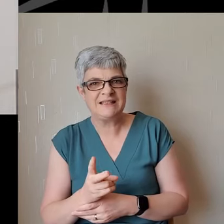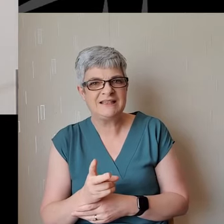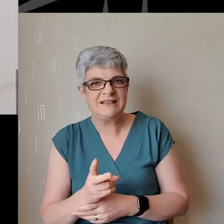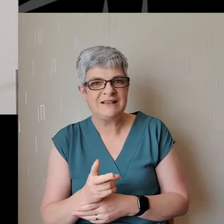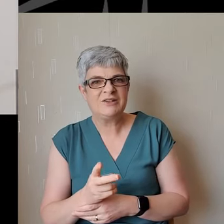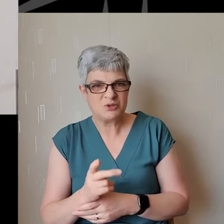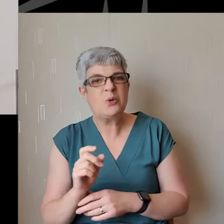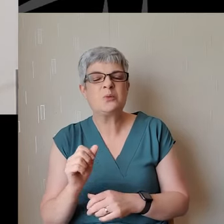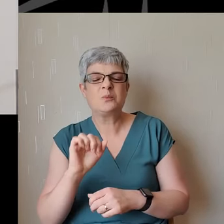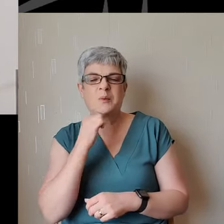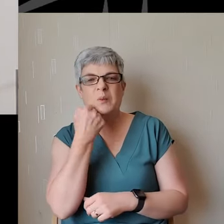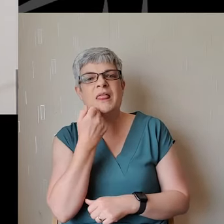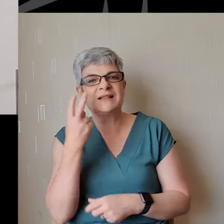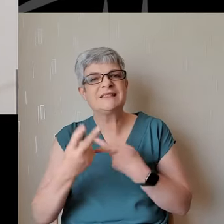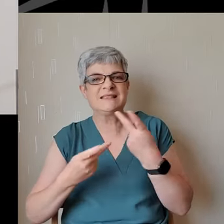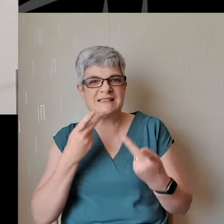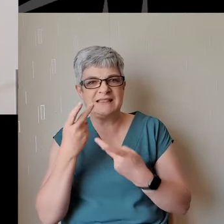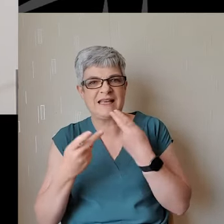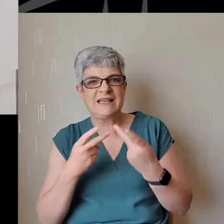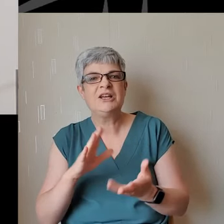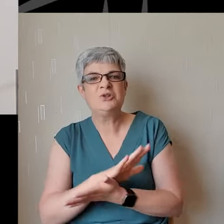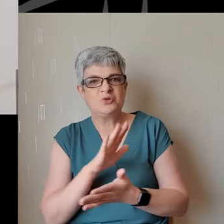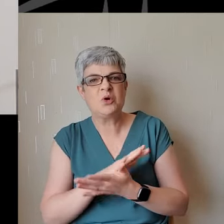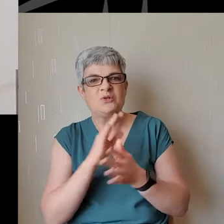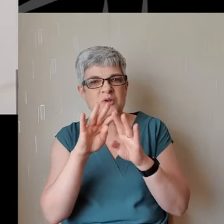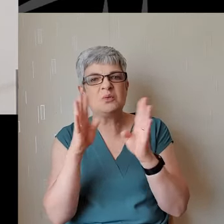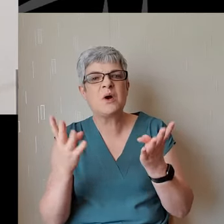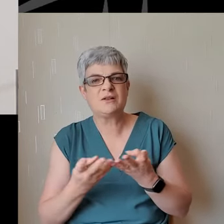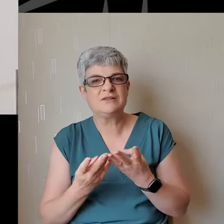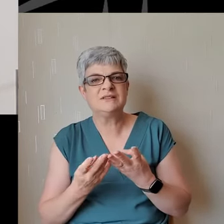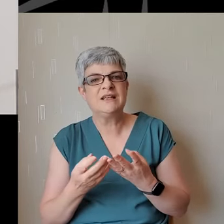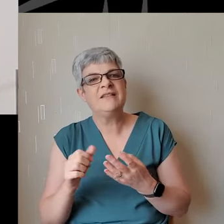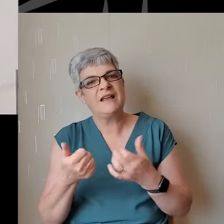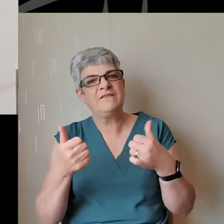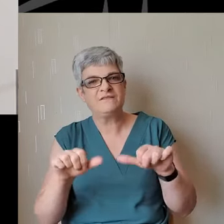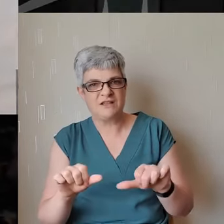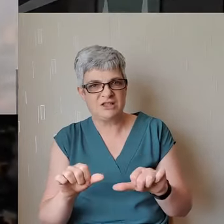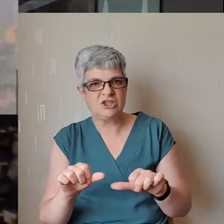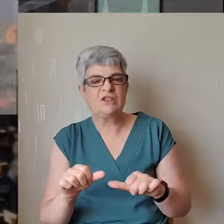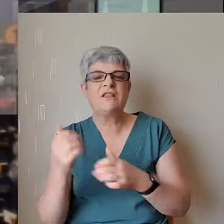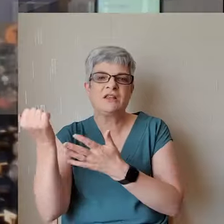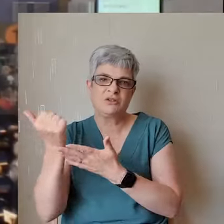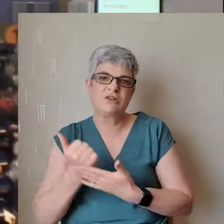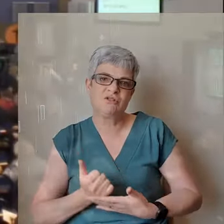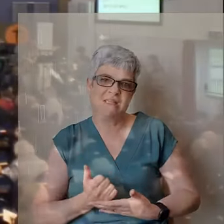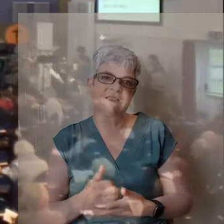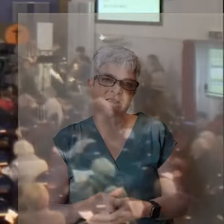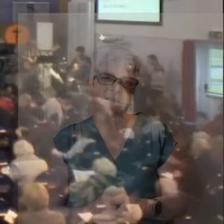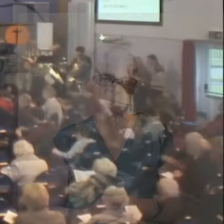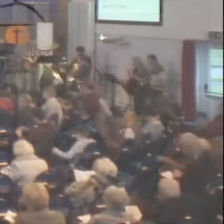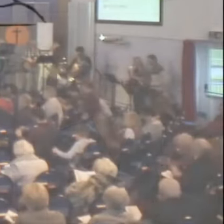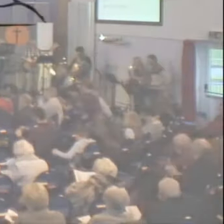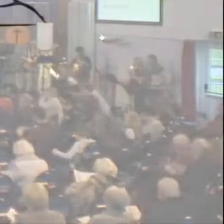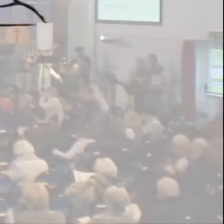together Joy to the World, and after that, we'll conclude our service in the words of the grace.